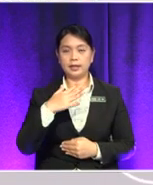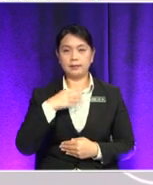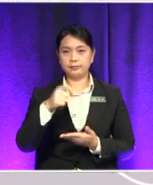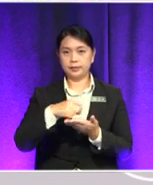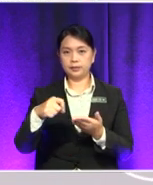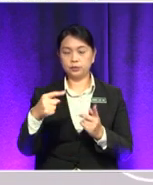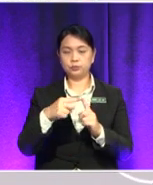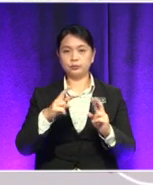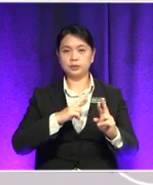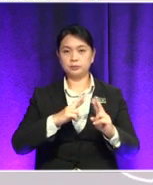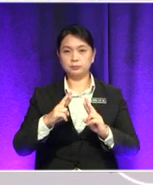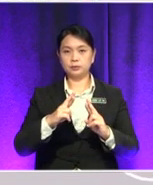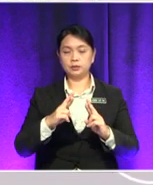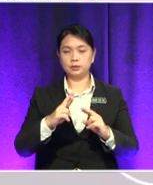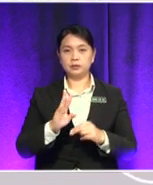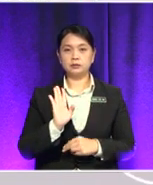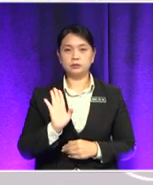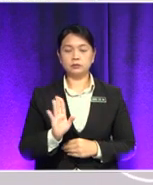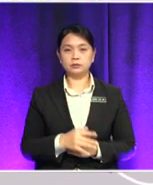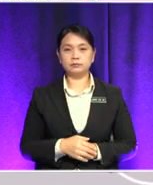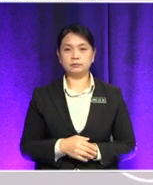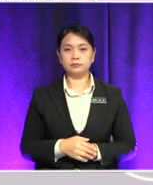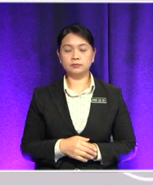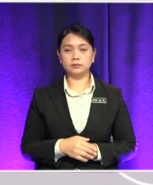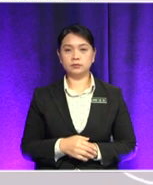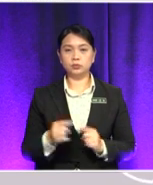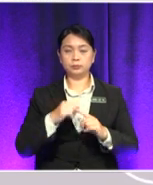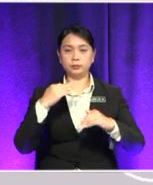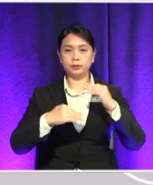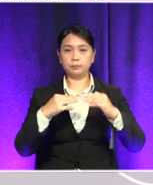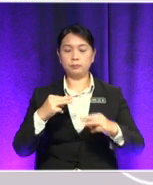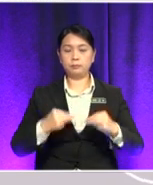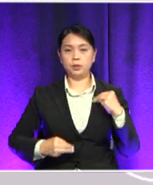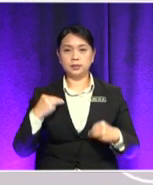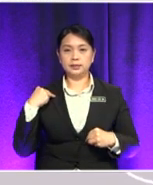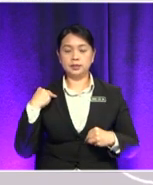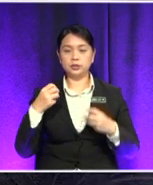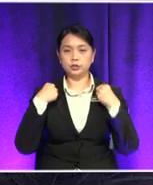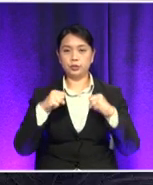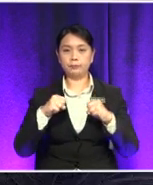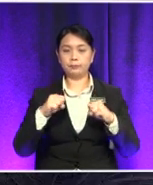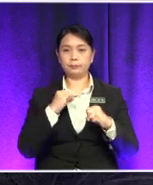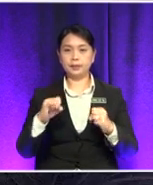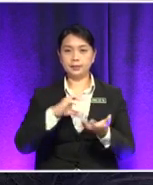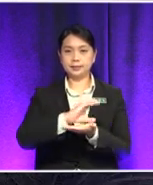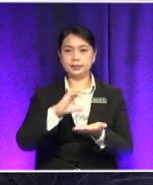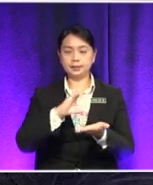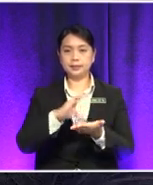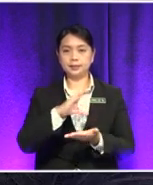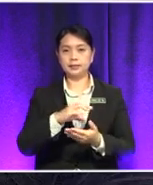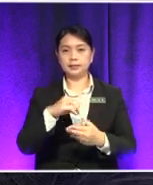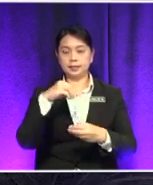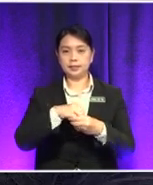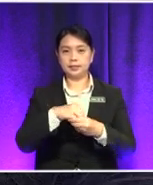your article about the mayor's plan to build a modern shopping center in Clifton Park. Okay, so she did mention the